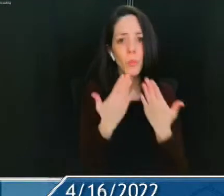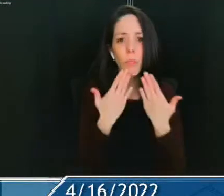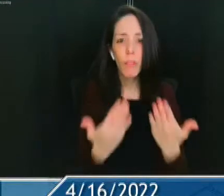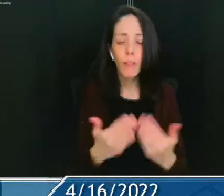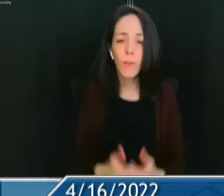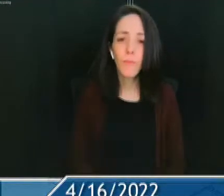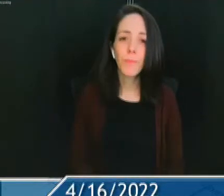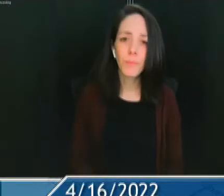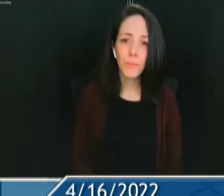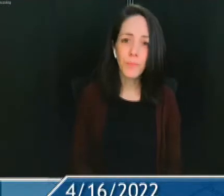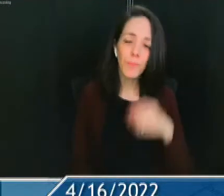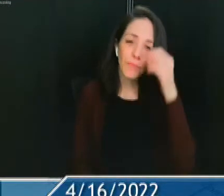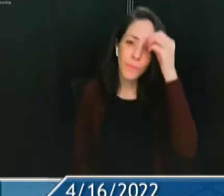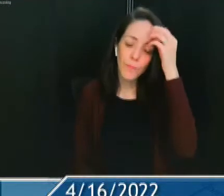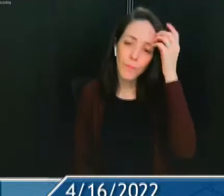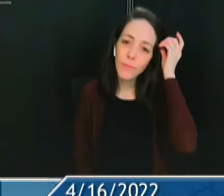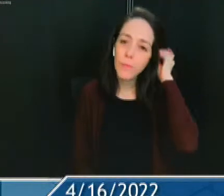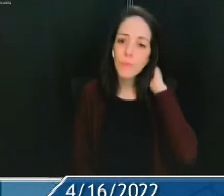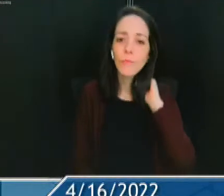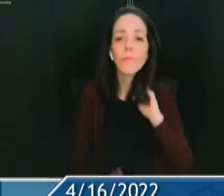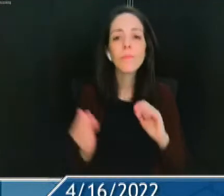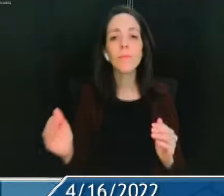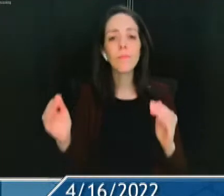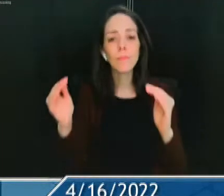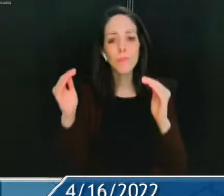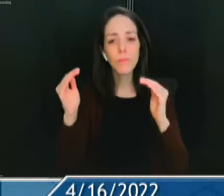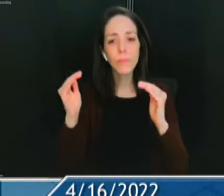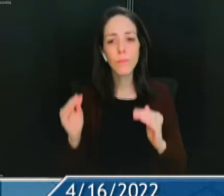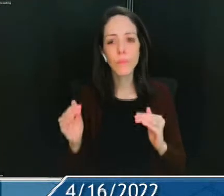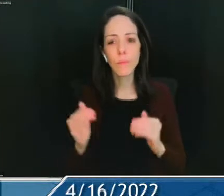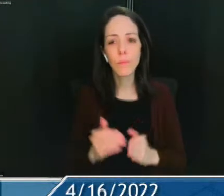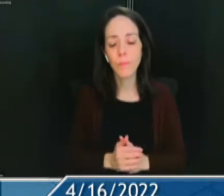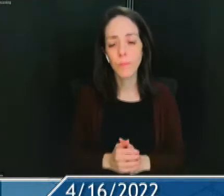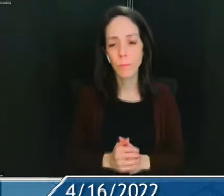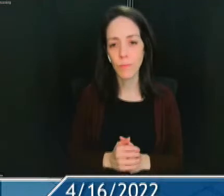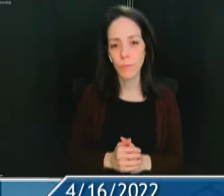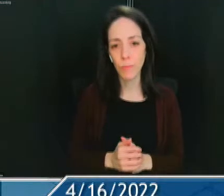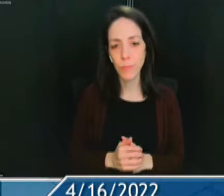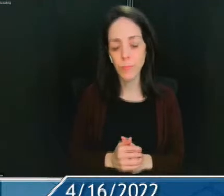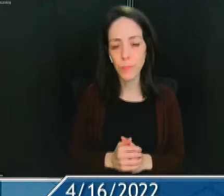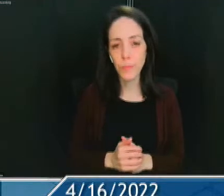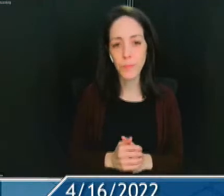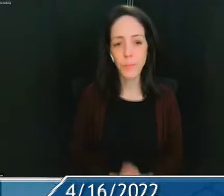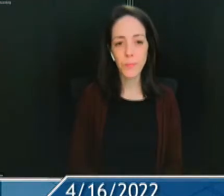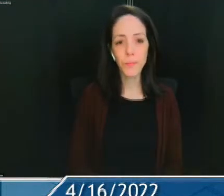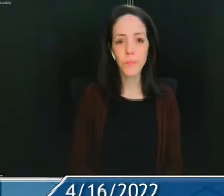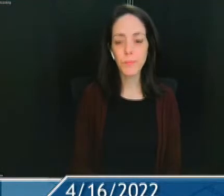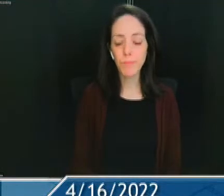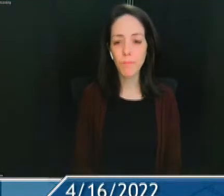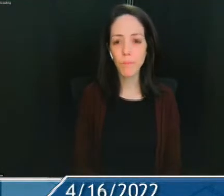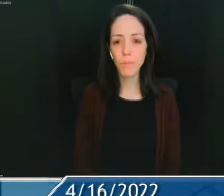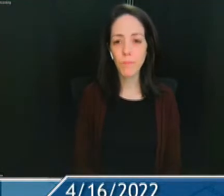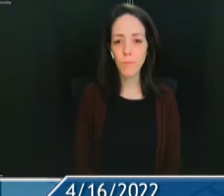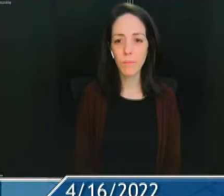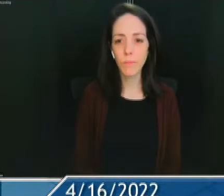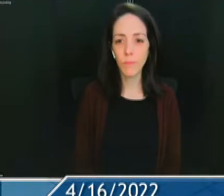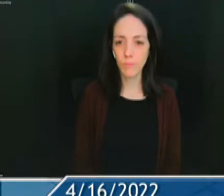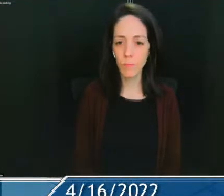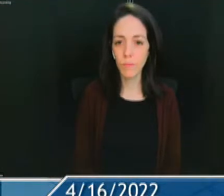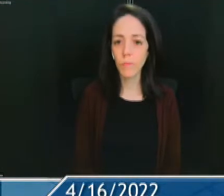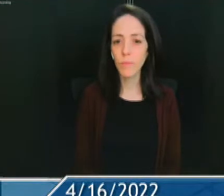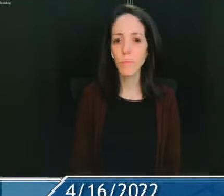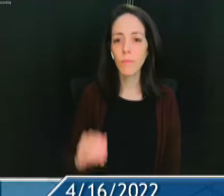The next 3 we will have will be Maurice Rahming, Leila Hadju, and Ed Arinello. For now, we'll have Chris Dirth.